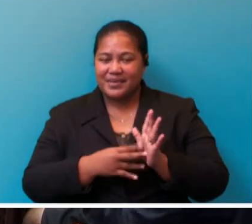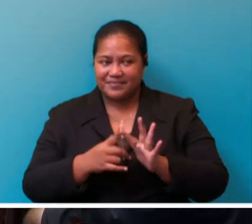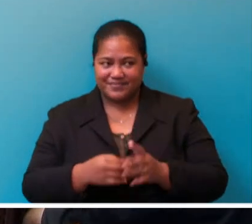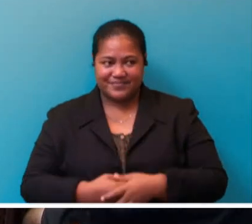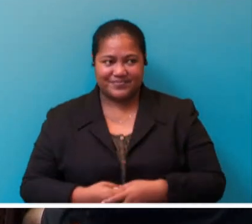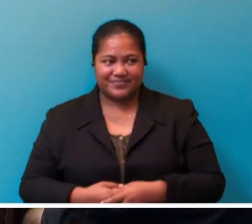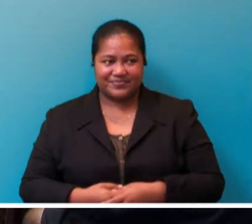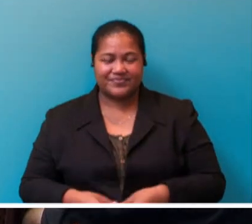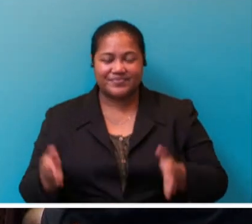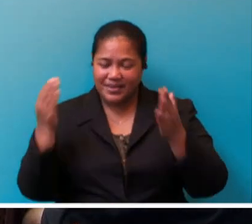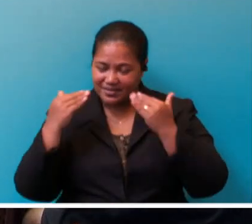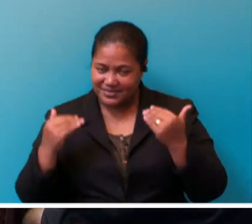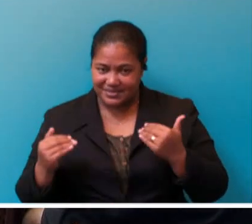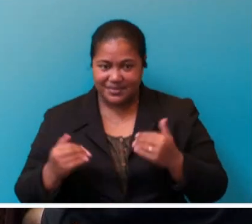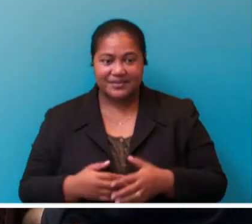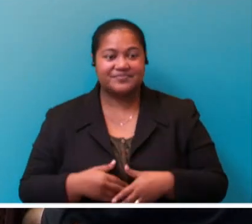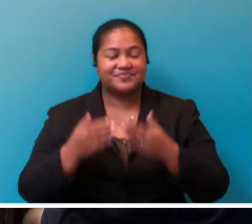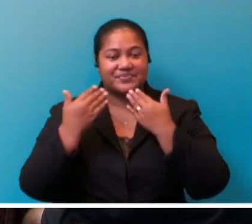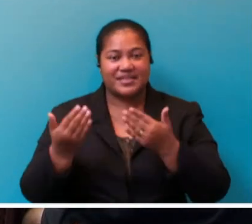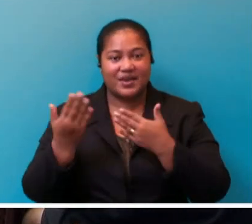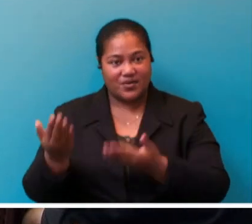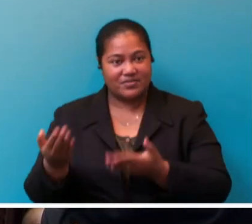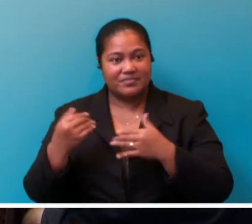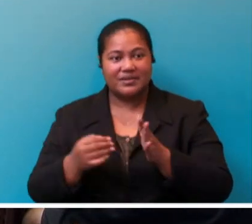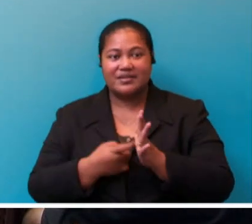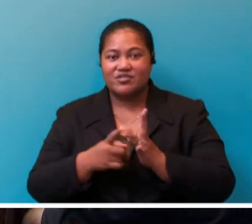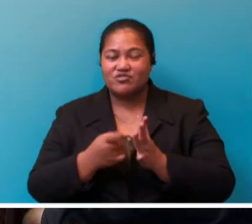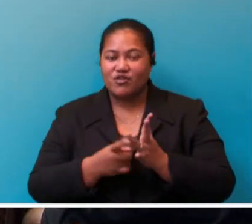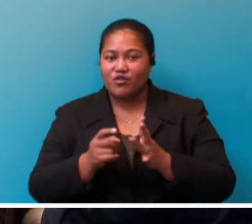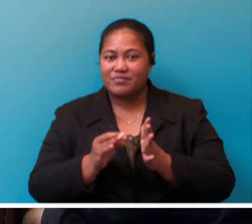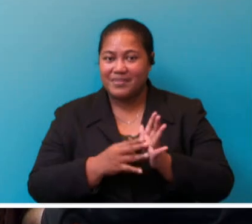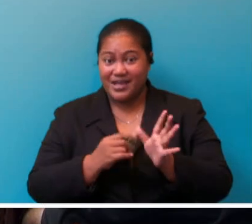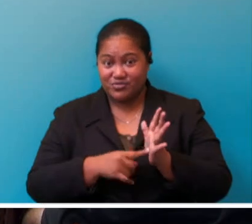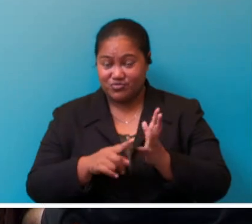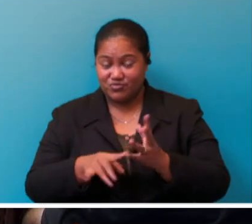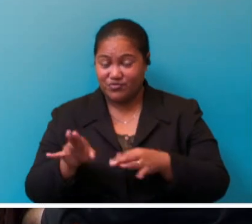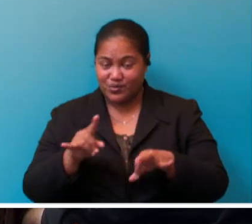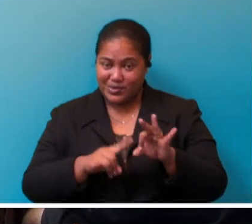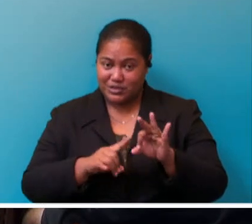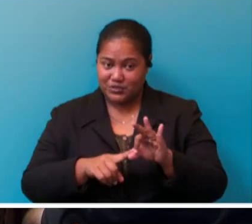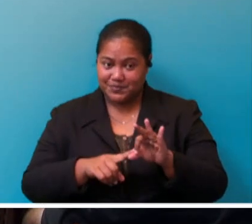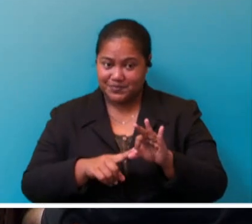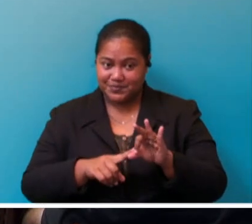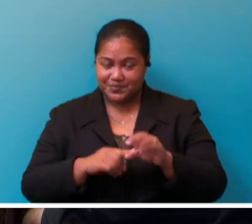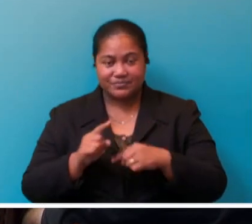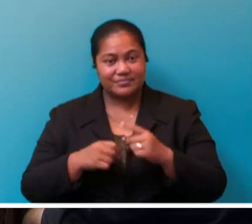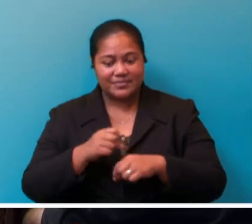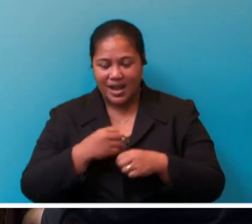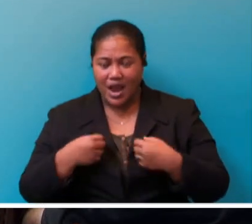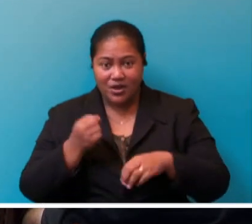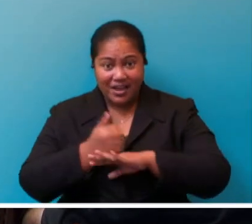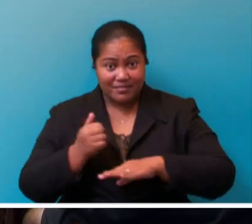Mr. Speaker, sir, I thank the Honorable Rokomatu for his question regarding our government's strategy